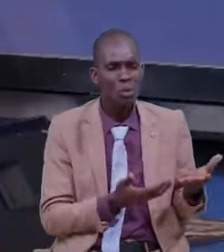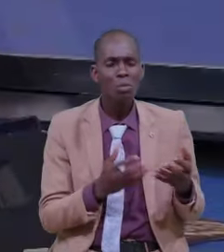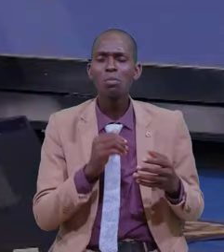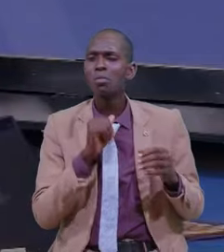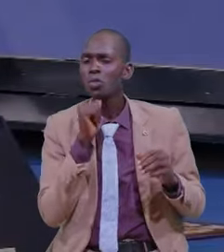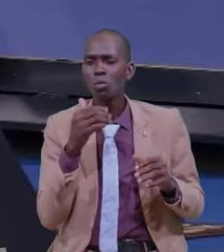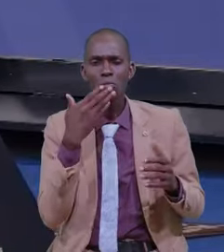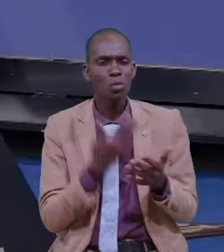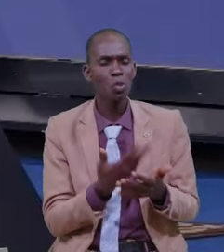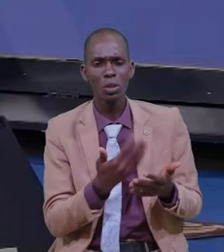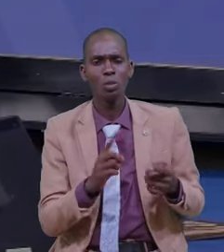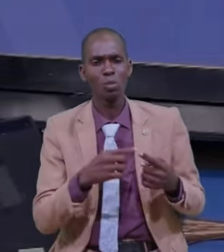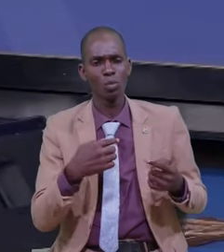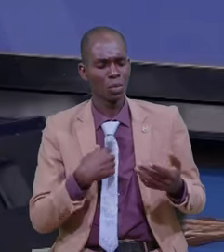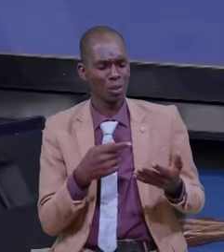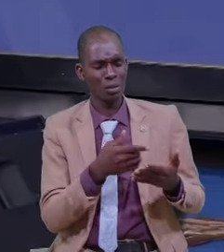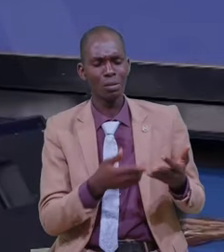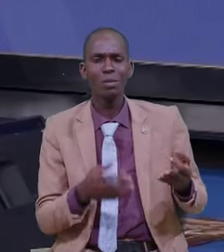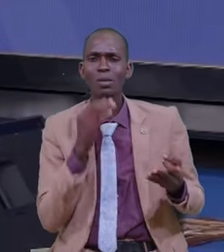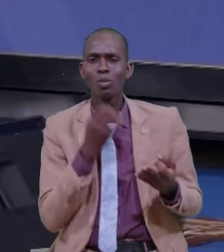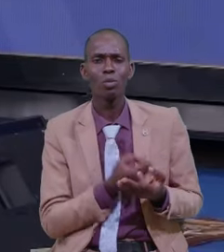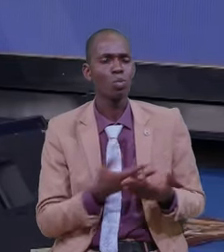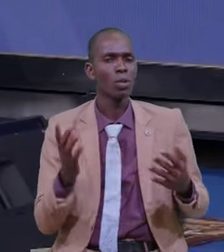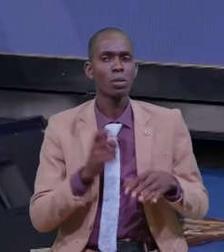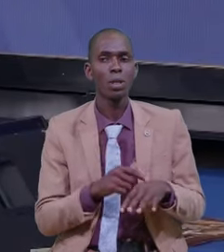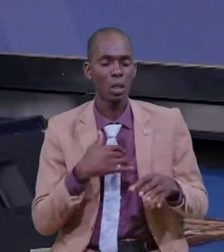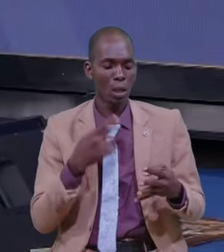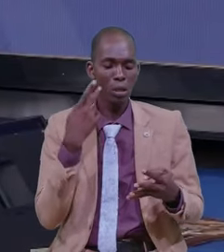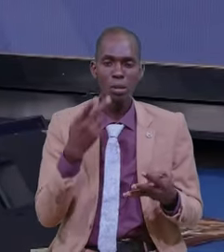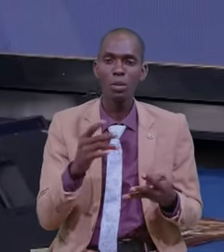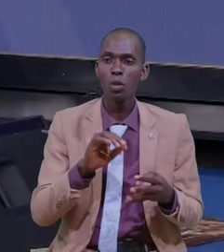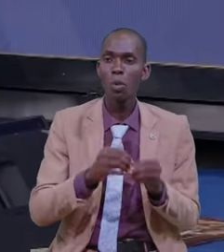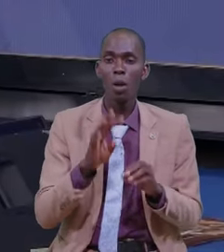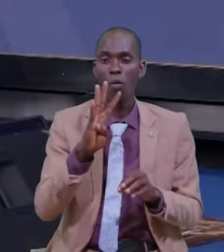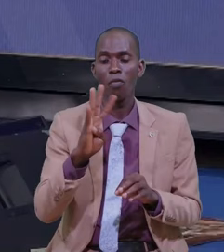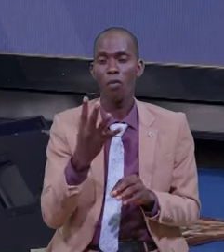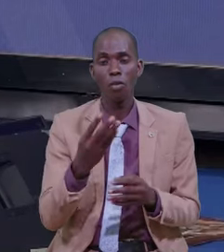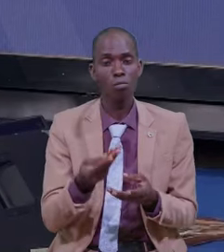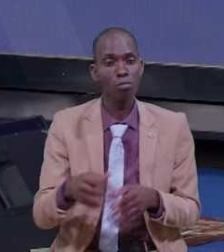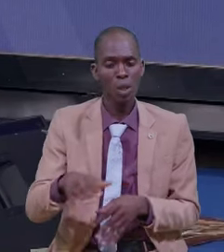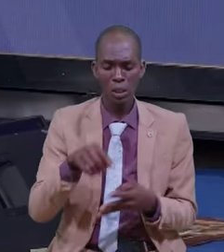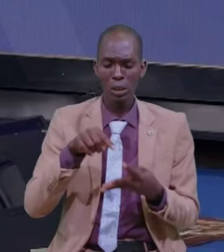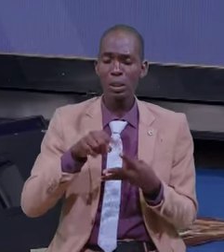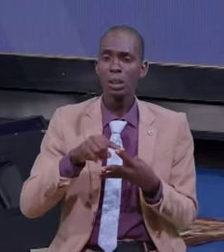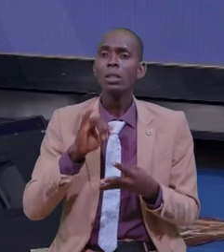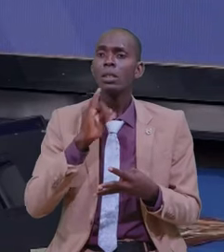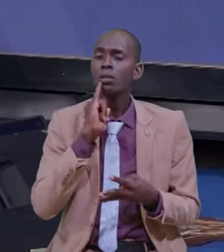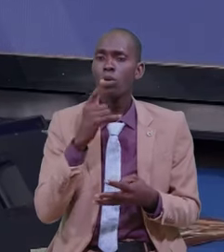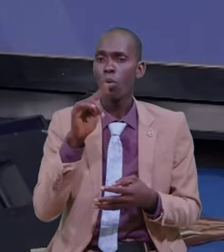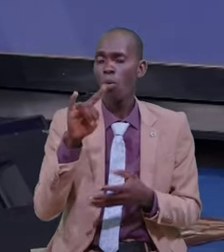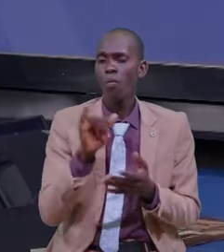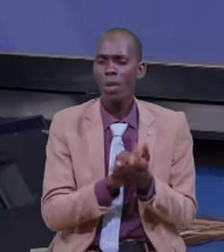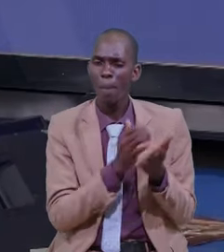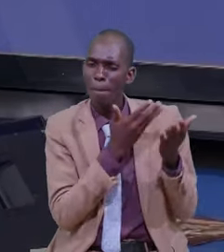everything is withered. And then I've seen number four ground, the one that actually produces all that I